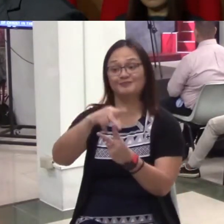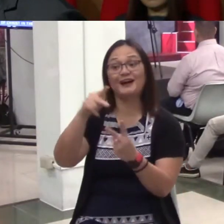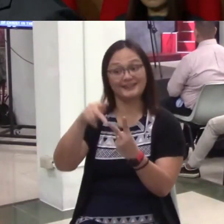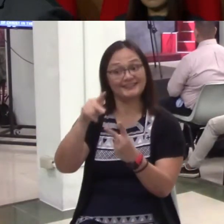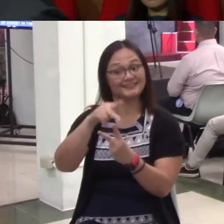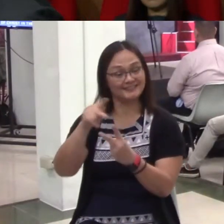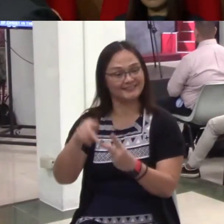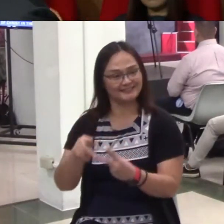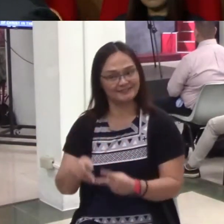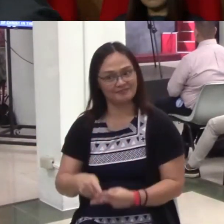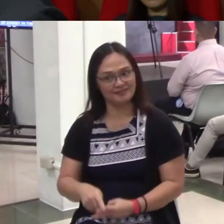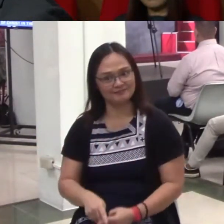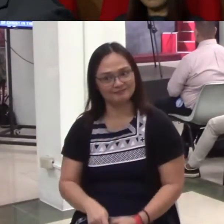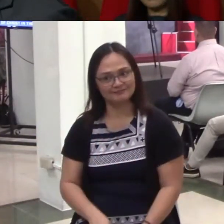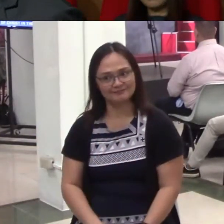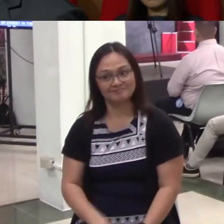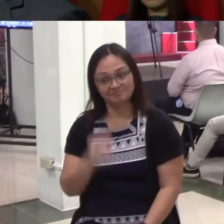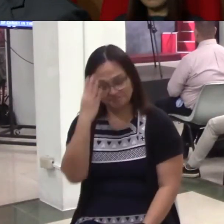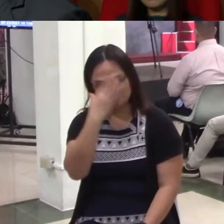Hindi yun sa title.